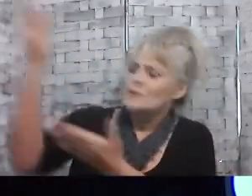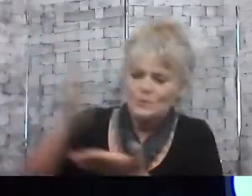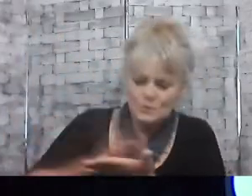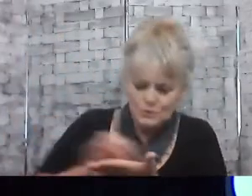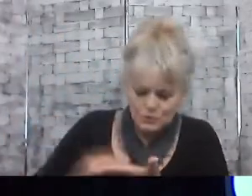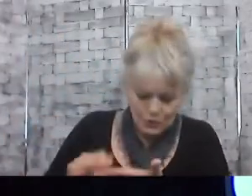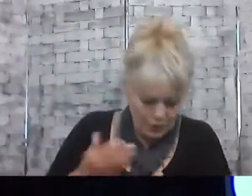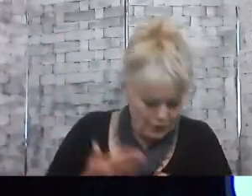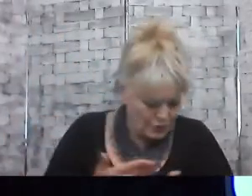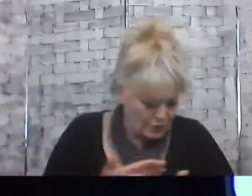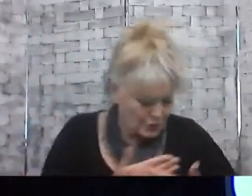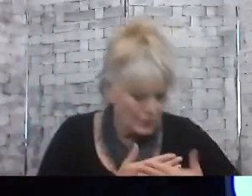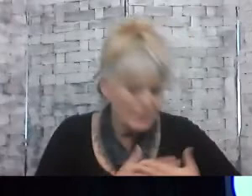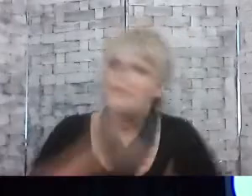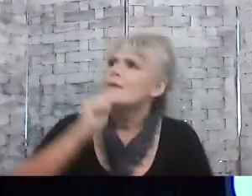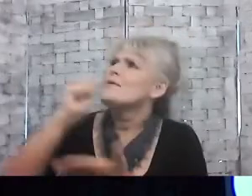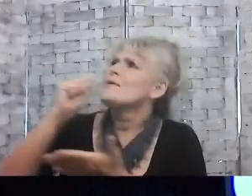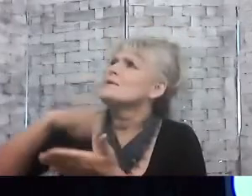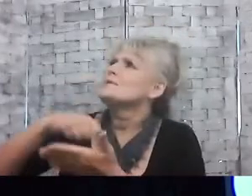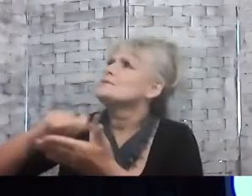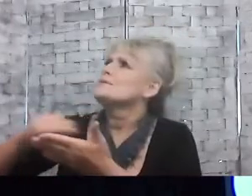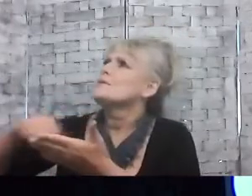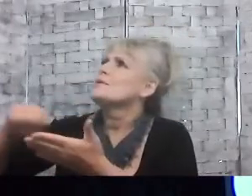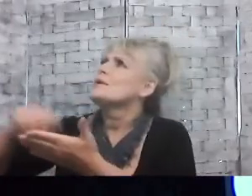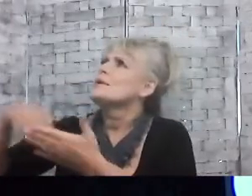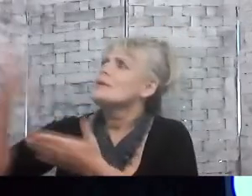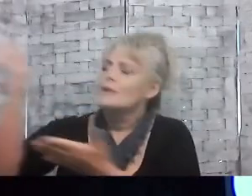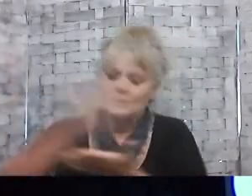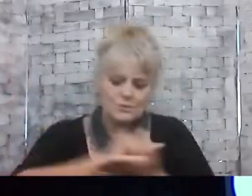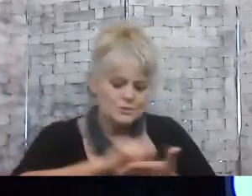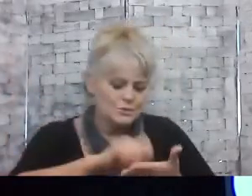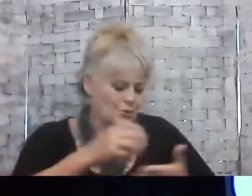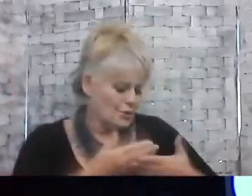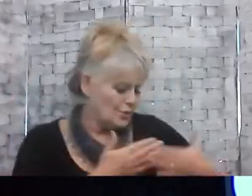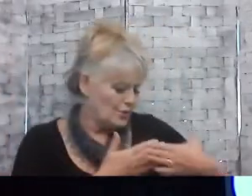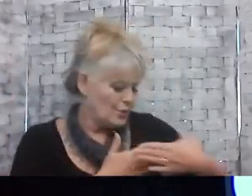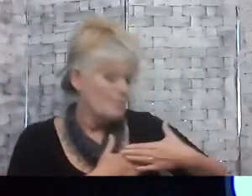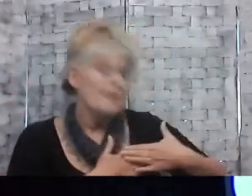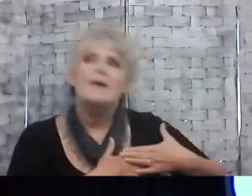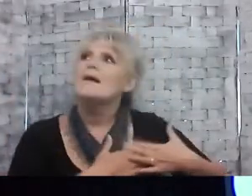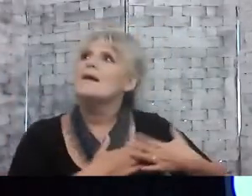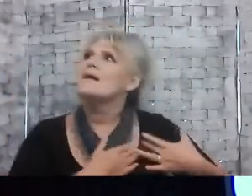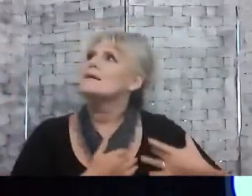on my heart? Write your story, write your story.